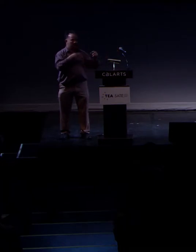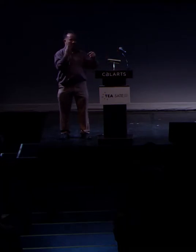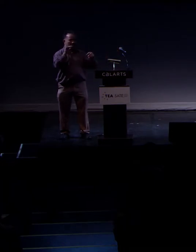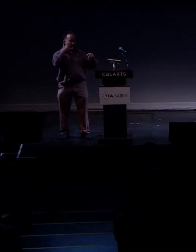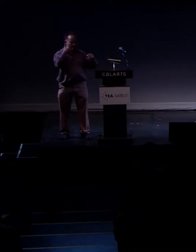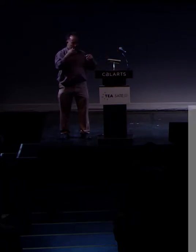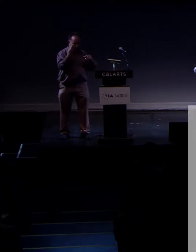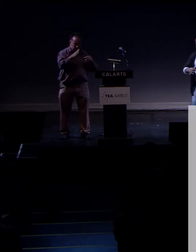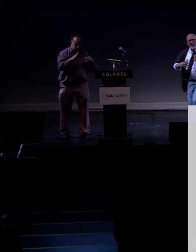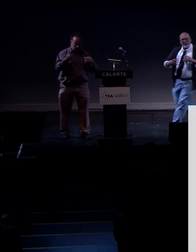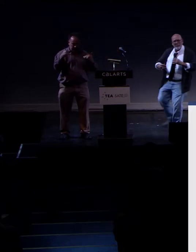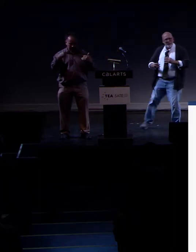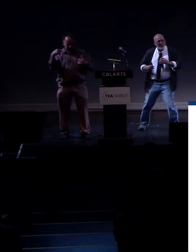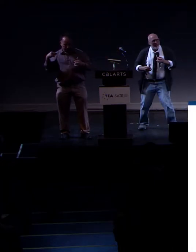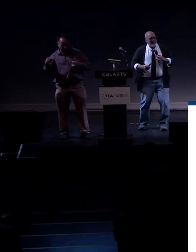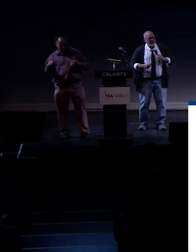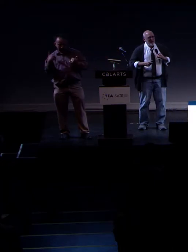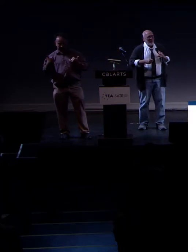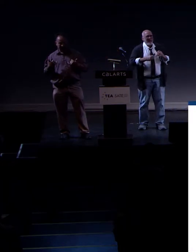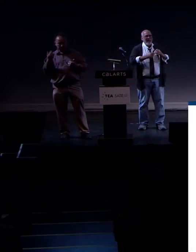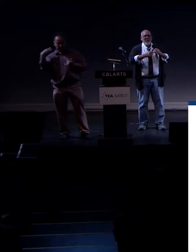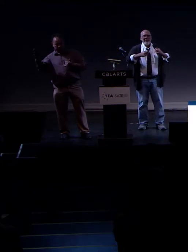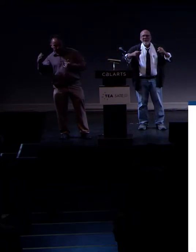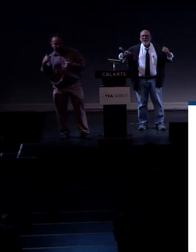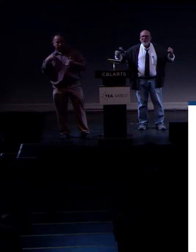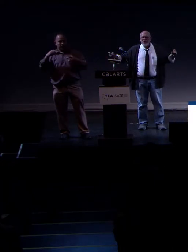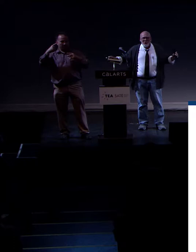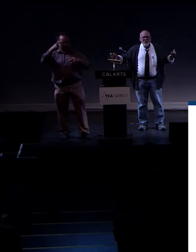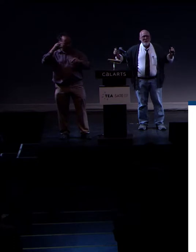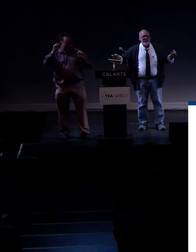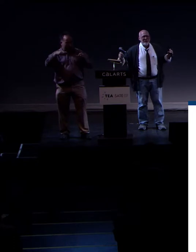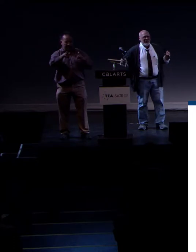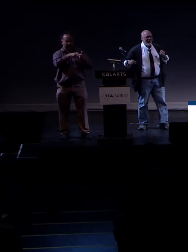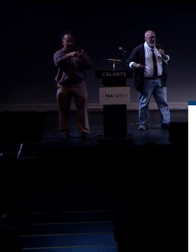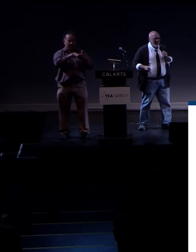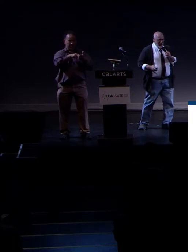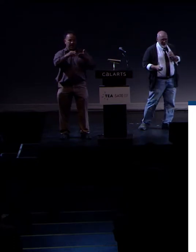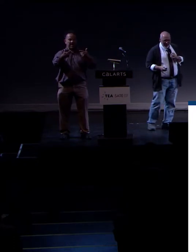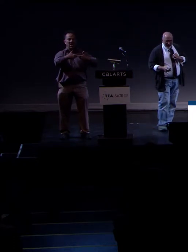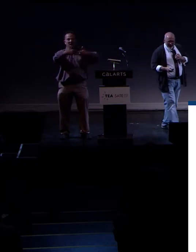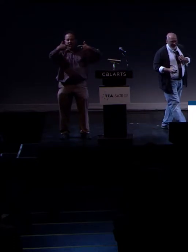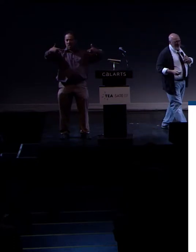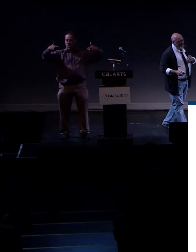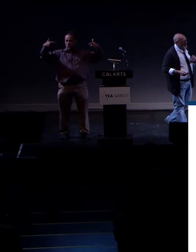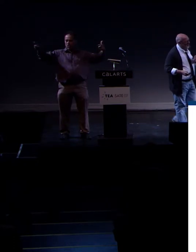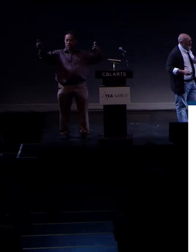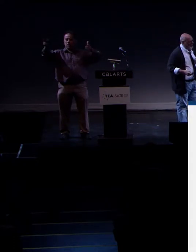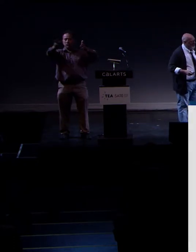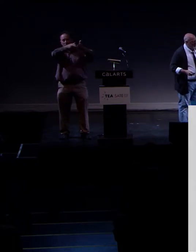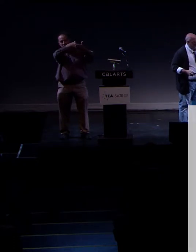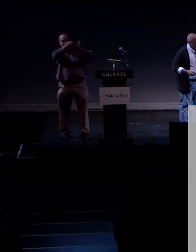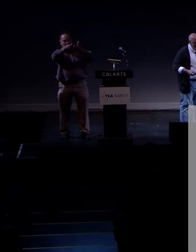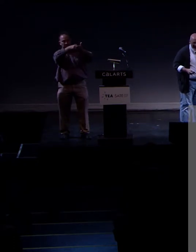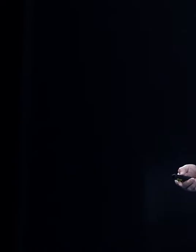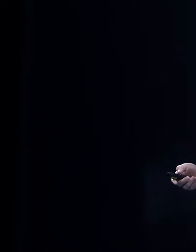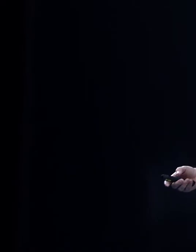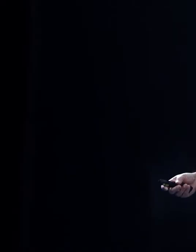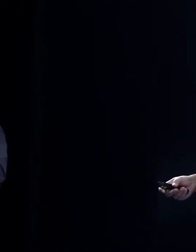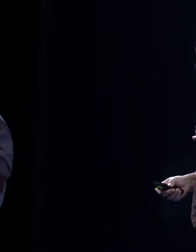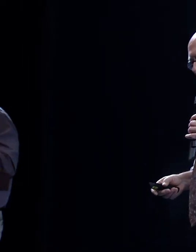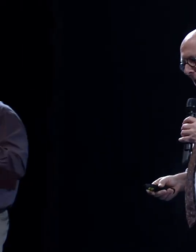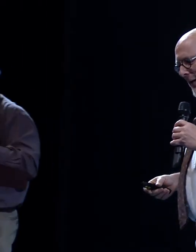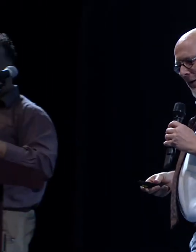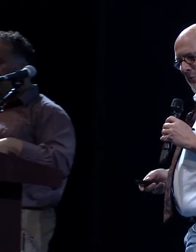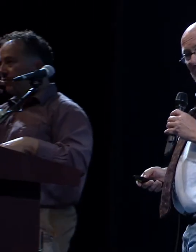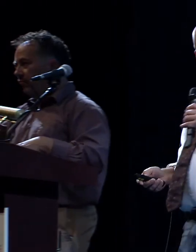and now it's green, and now it's blue. So I figured I could paint a huge, huge painting. Oh, poor choice of words, on